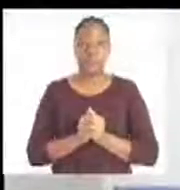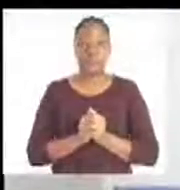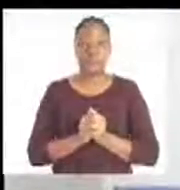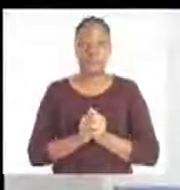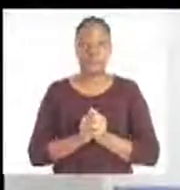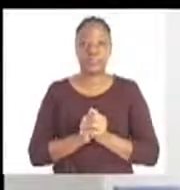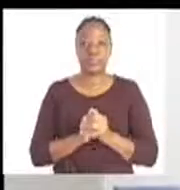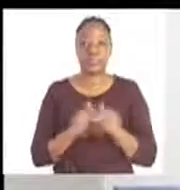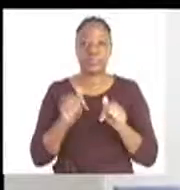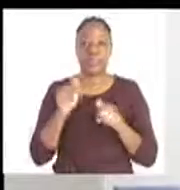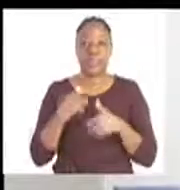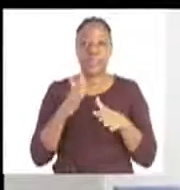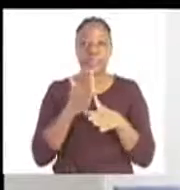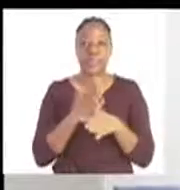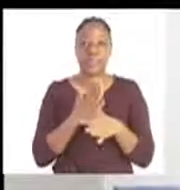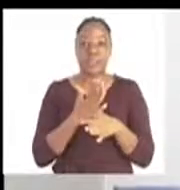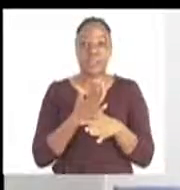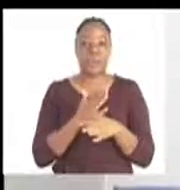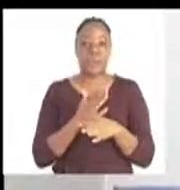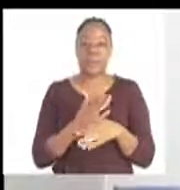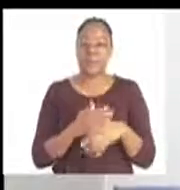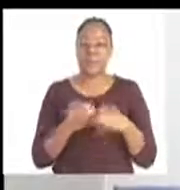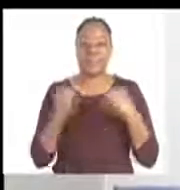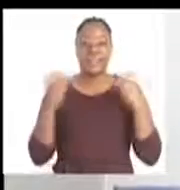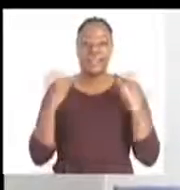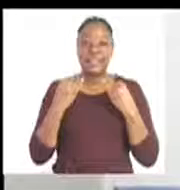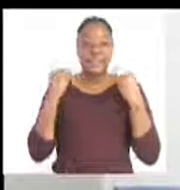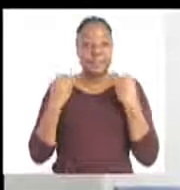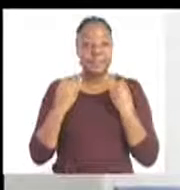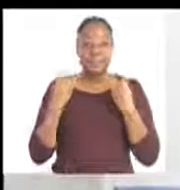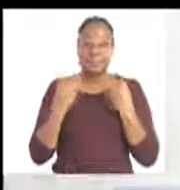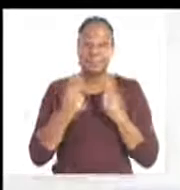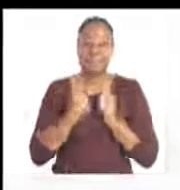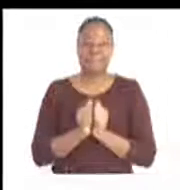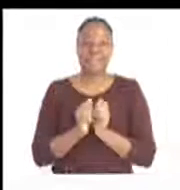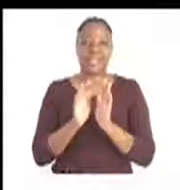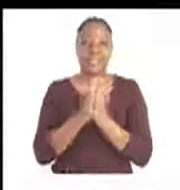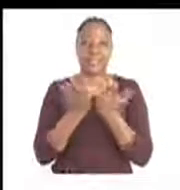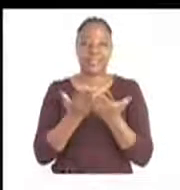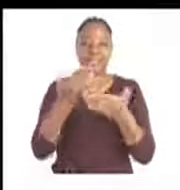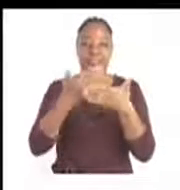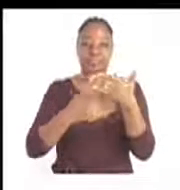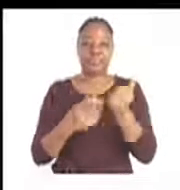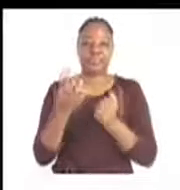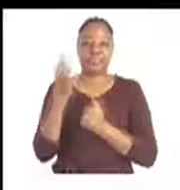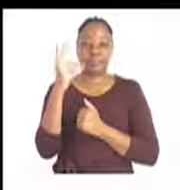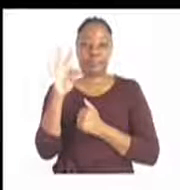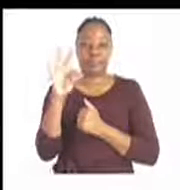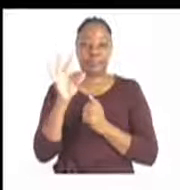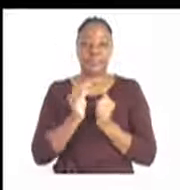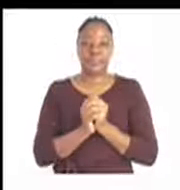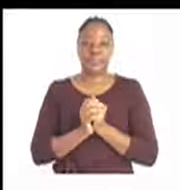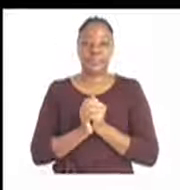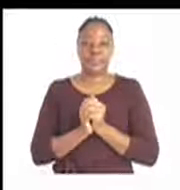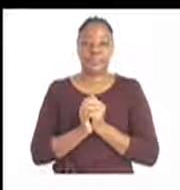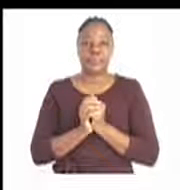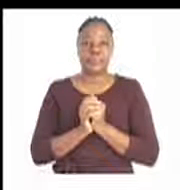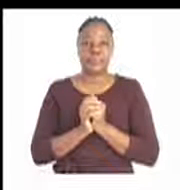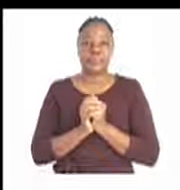Our first exercise is very exciting. Let's turn to page 9. Here we